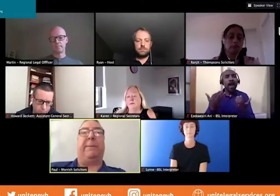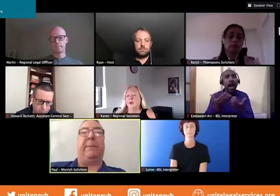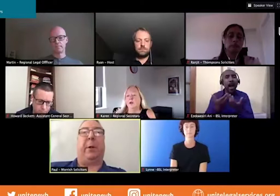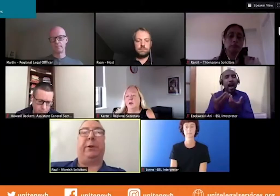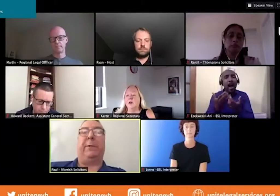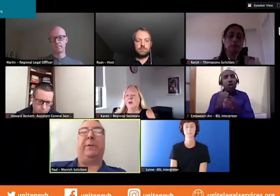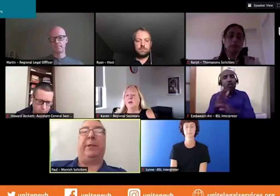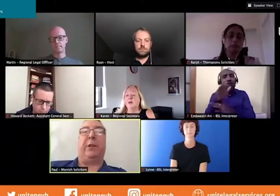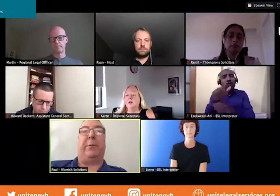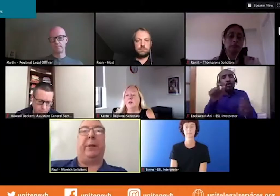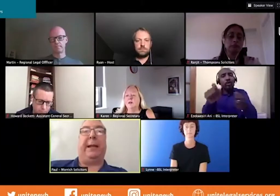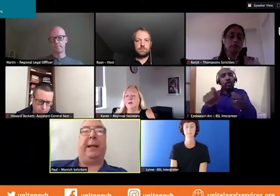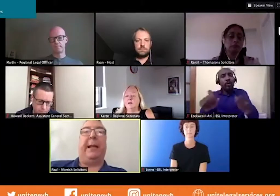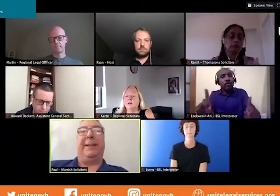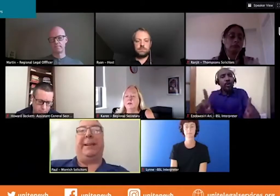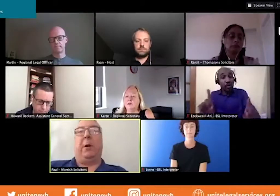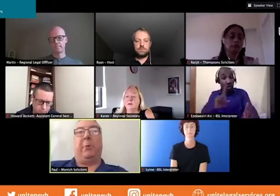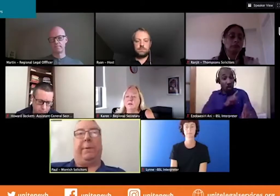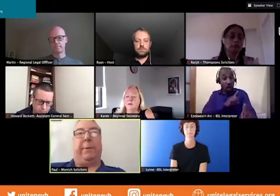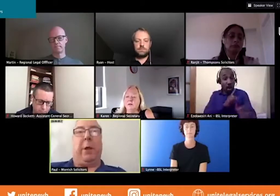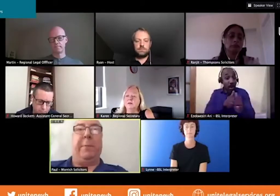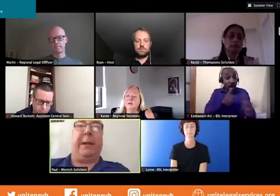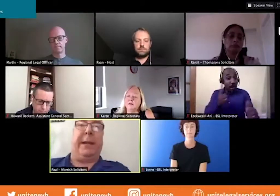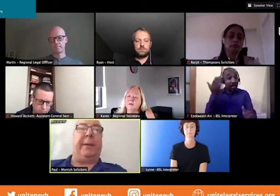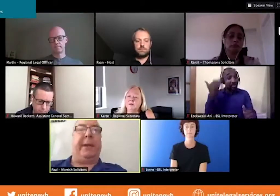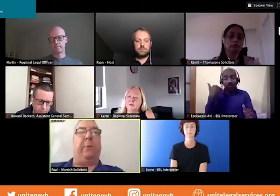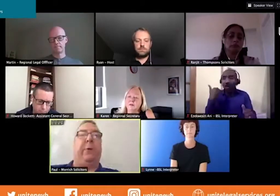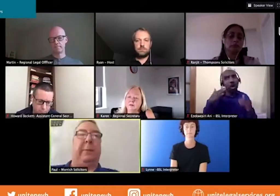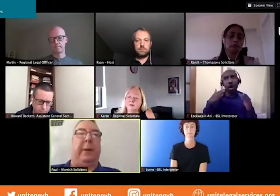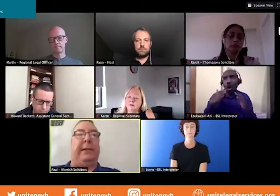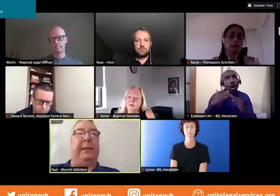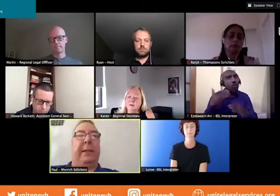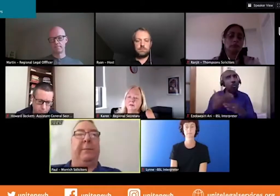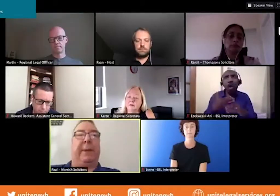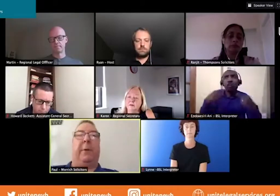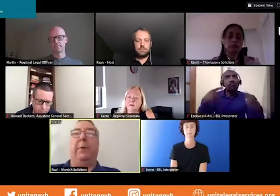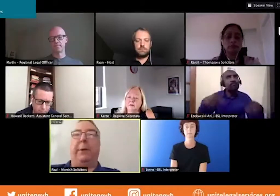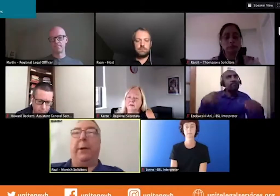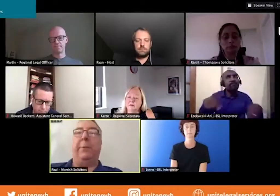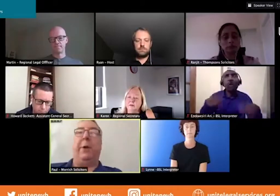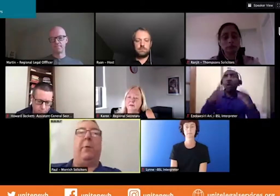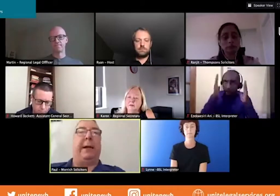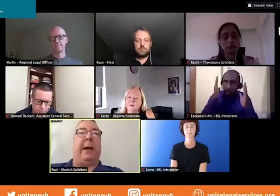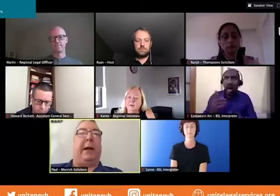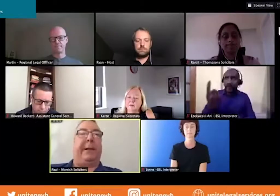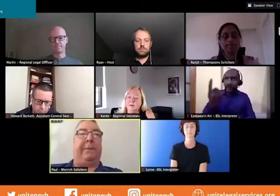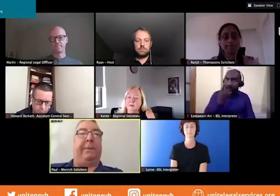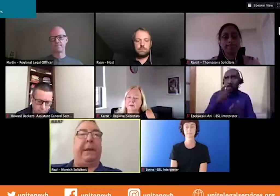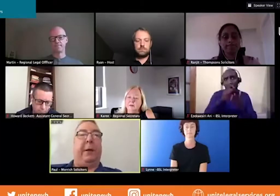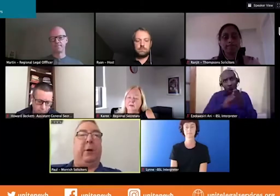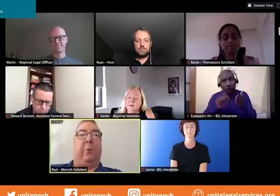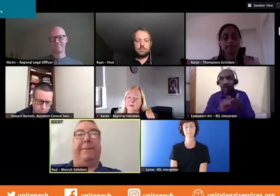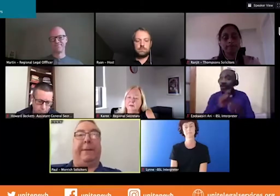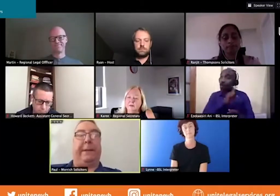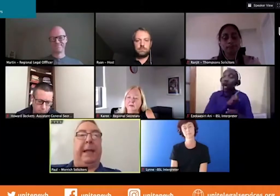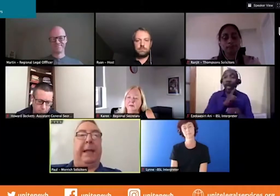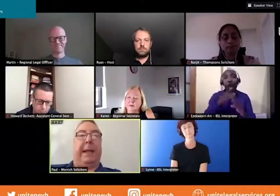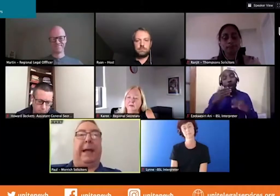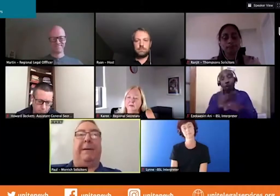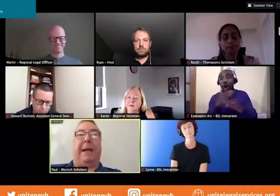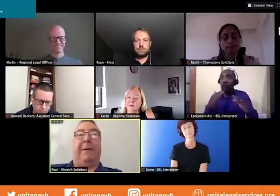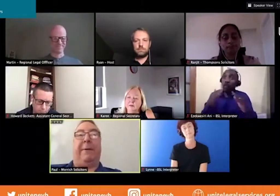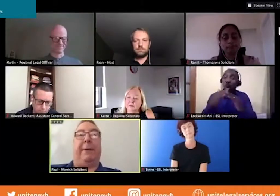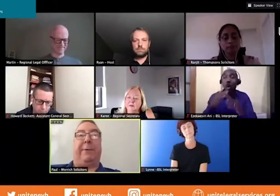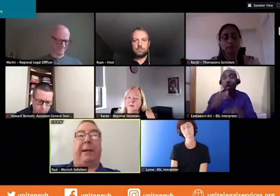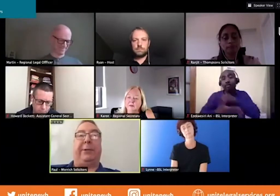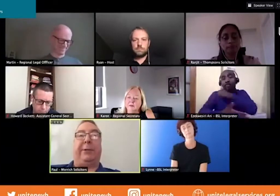those employers who've said historically you can't work from home, you need to be in the workplace, people who work at home don't work hard enough or whatever,